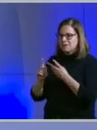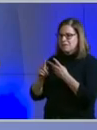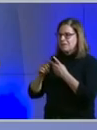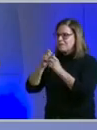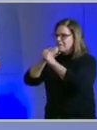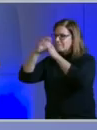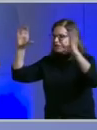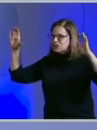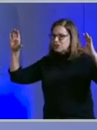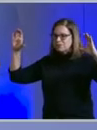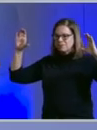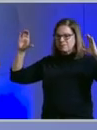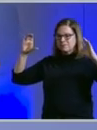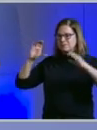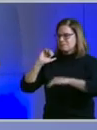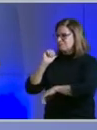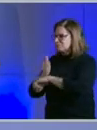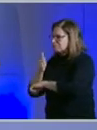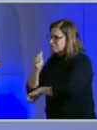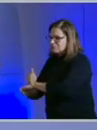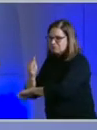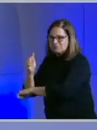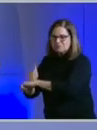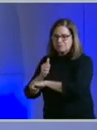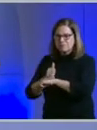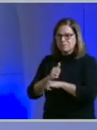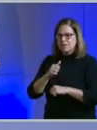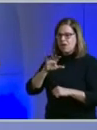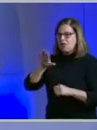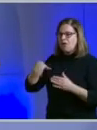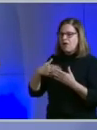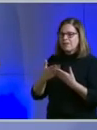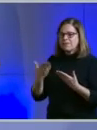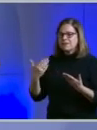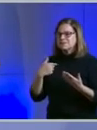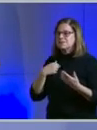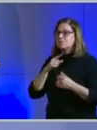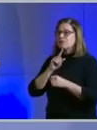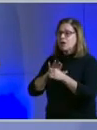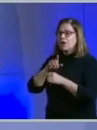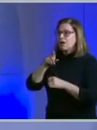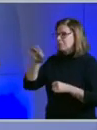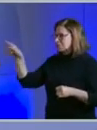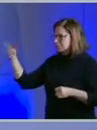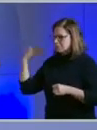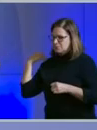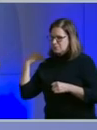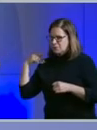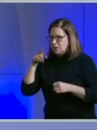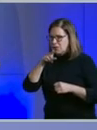government and all of the things that we have promised you. You also see out in the communities